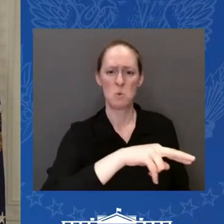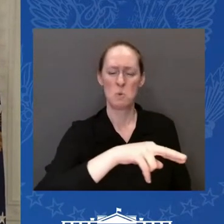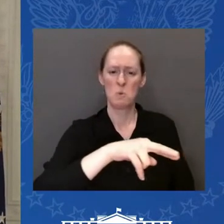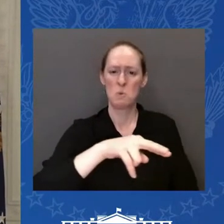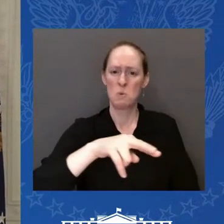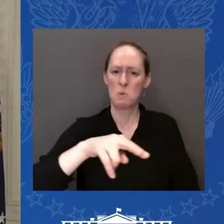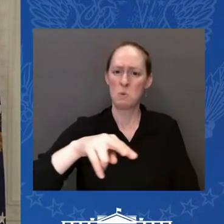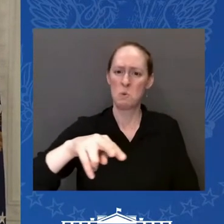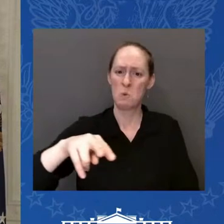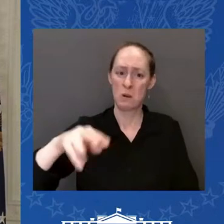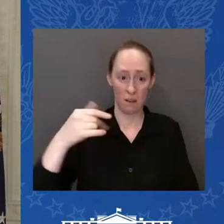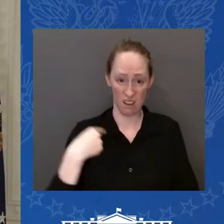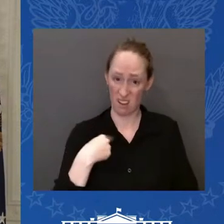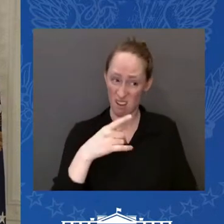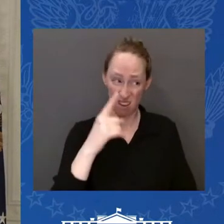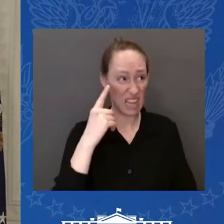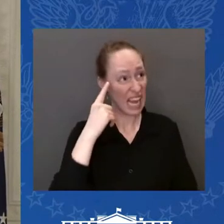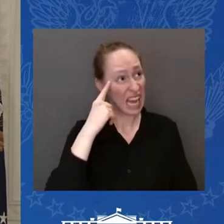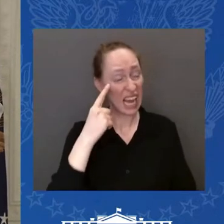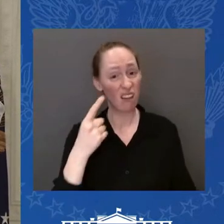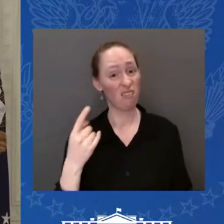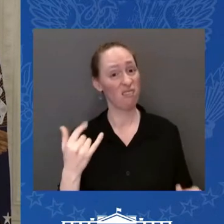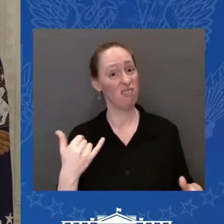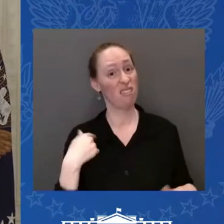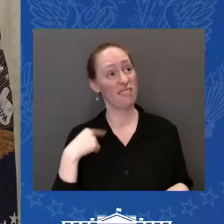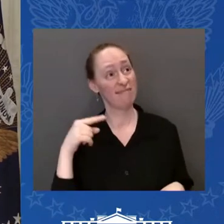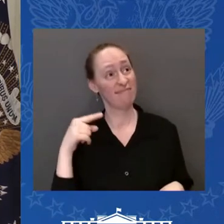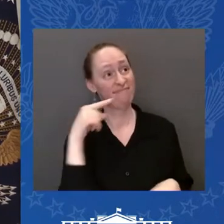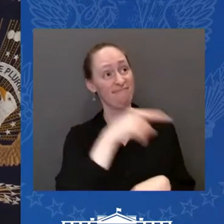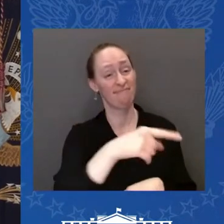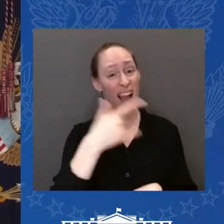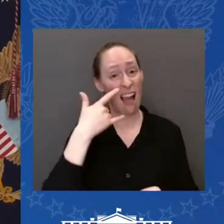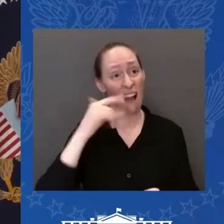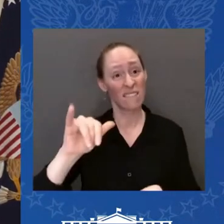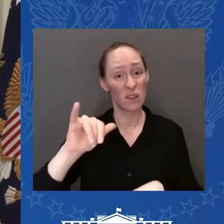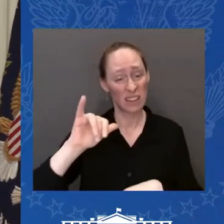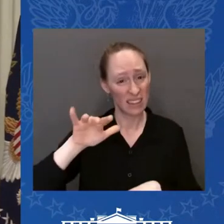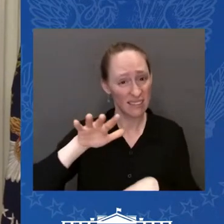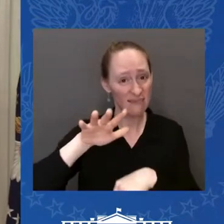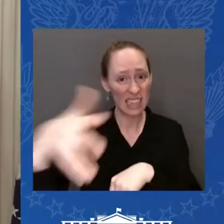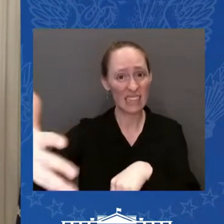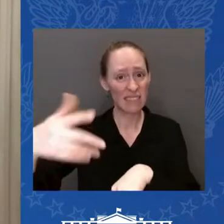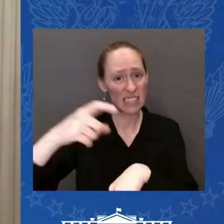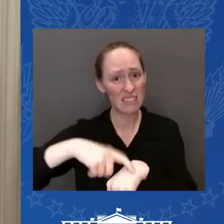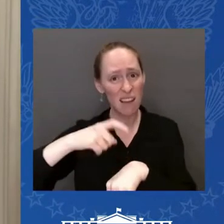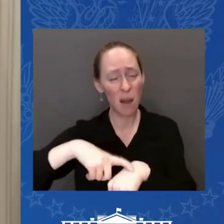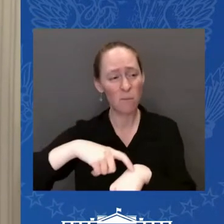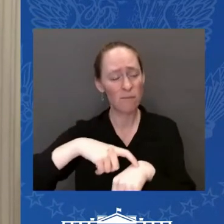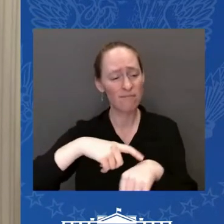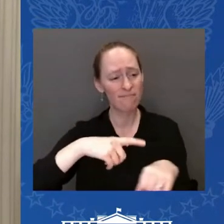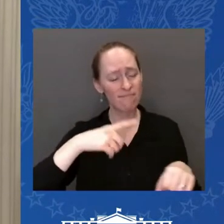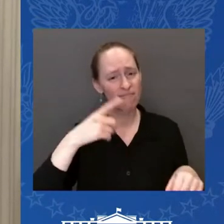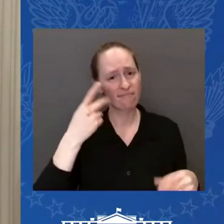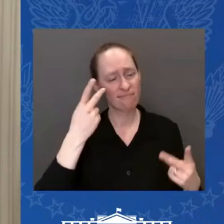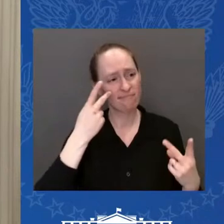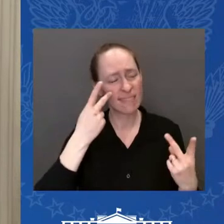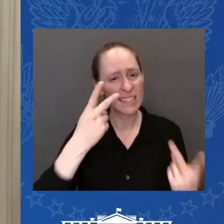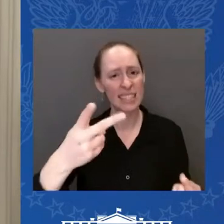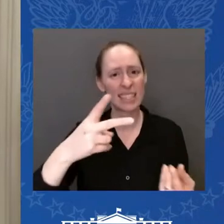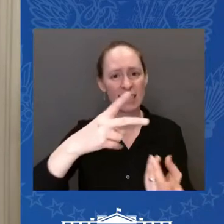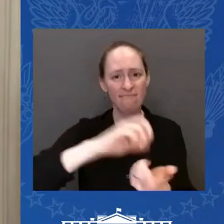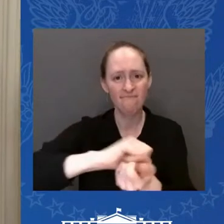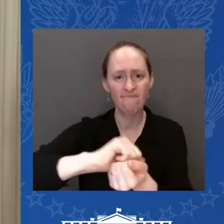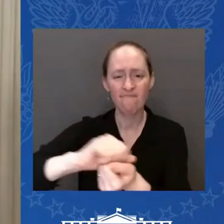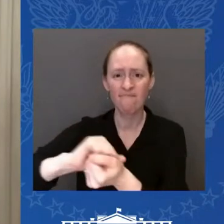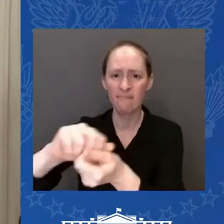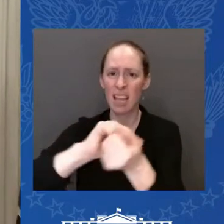of the forest is burned down there up in Oregon than the entire state of